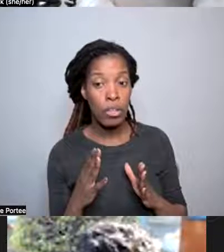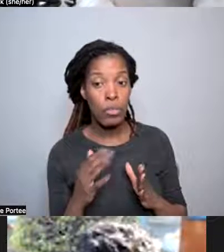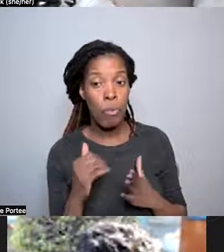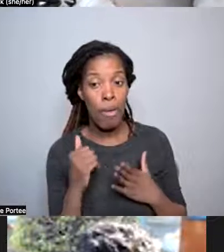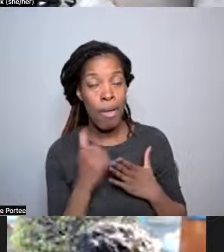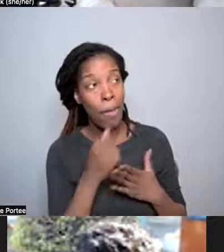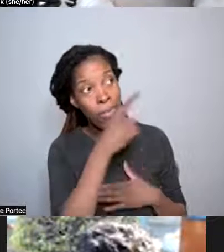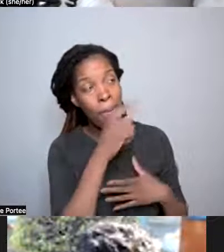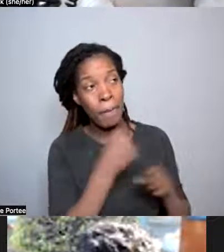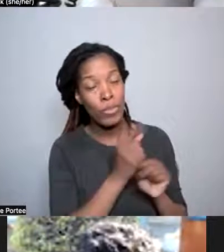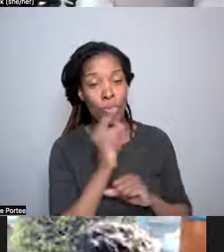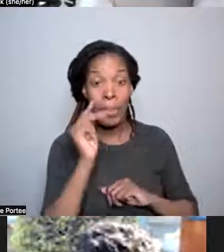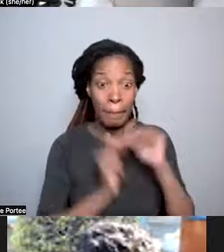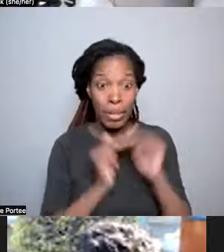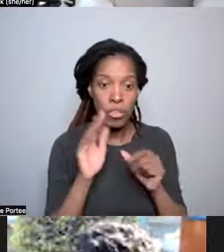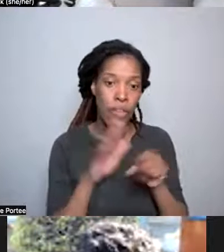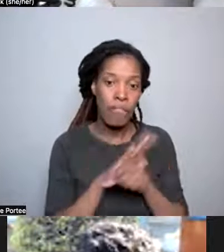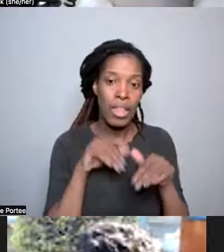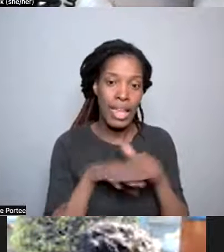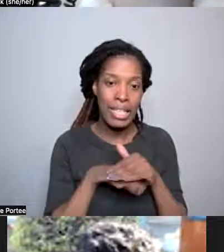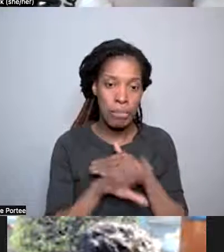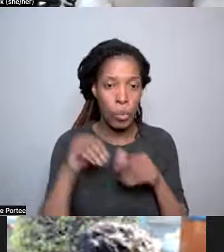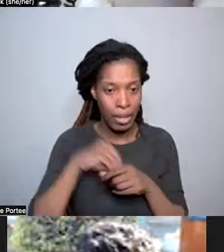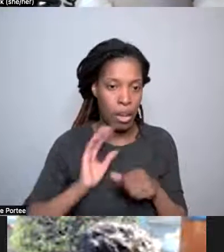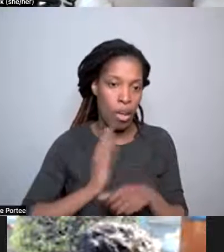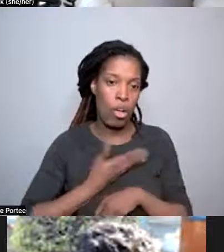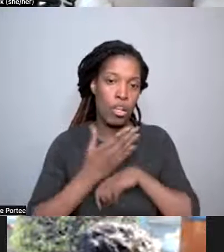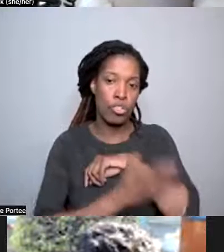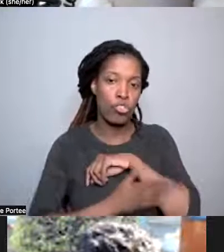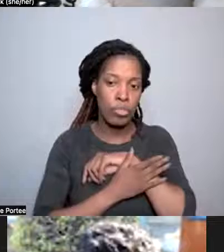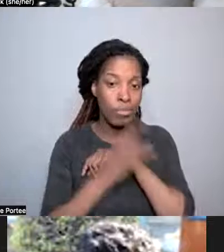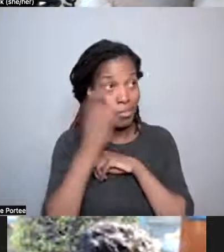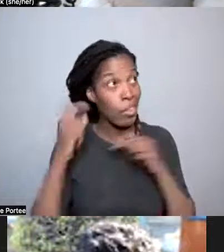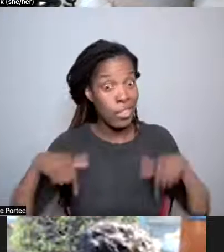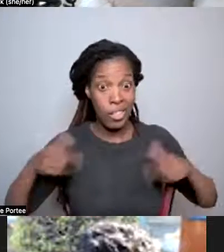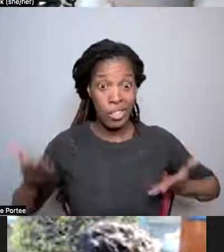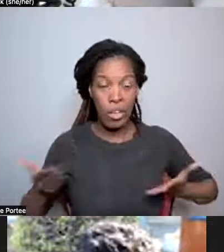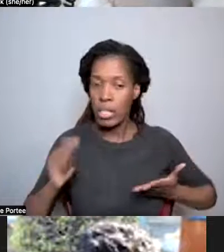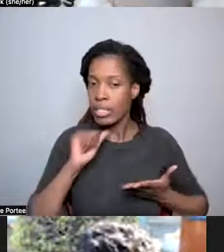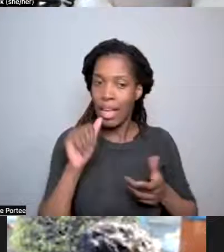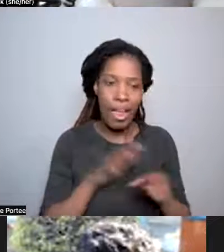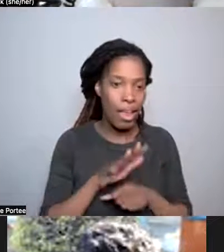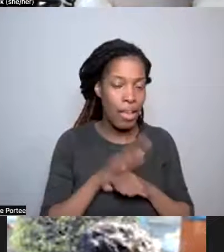building accessible, because in our country there are not enough building for people